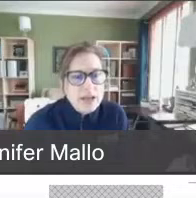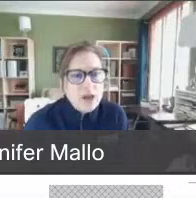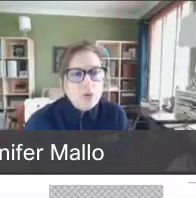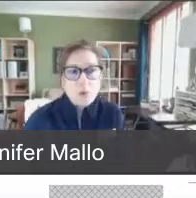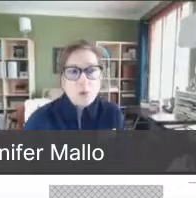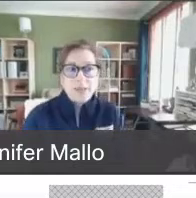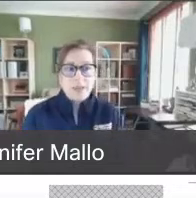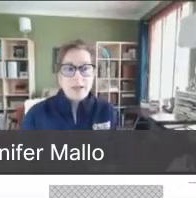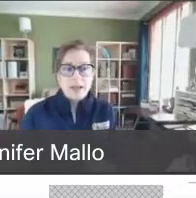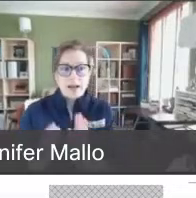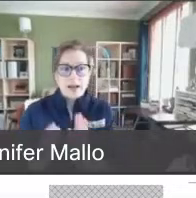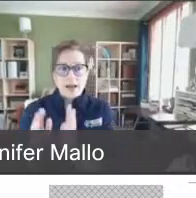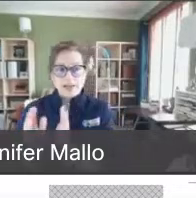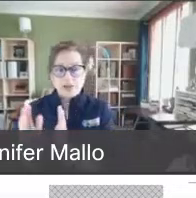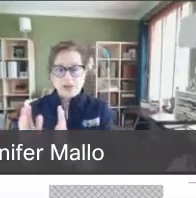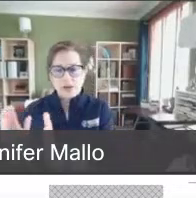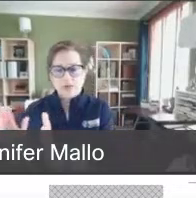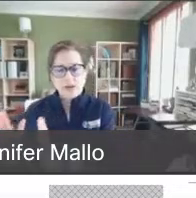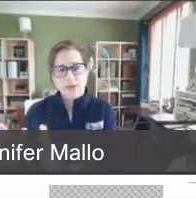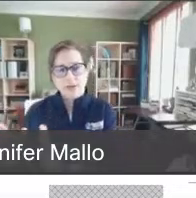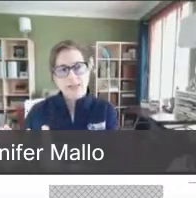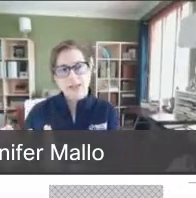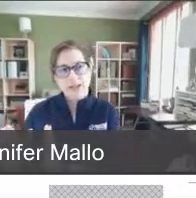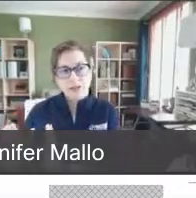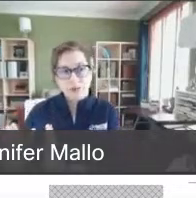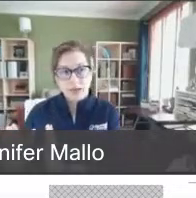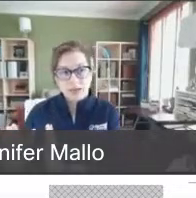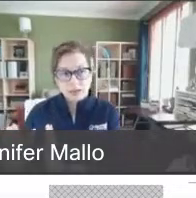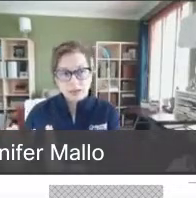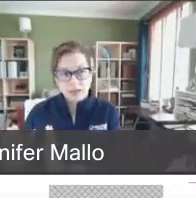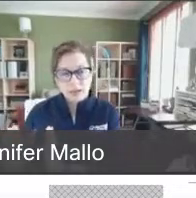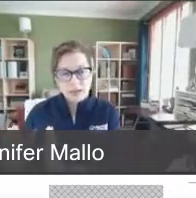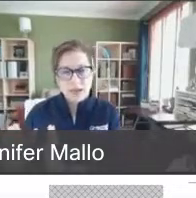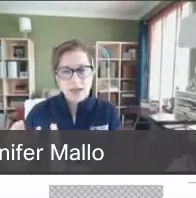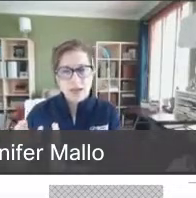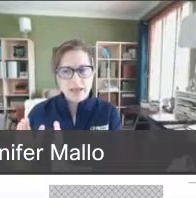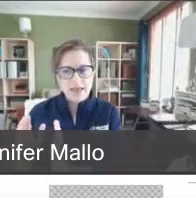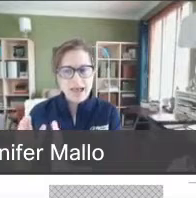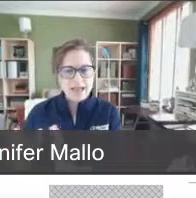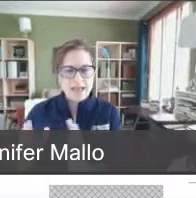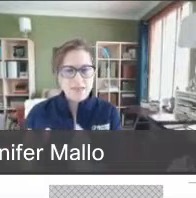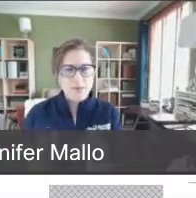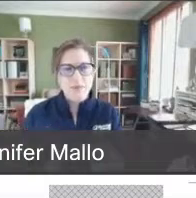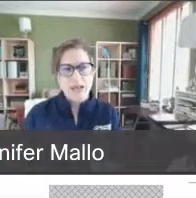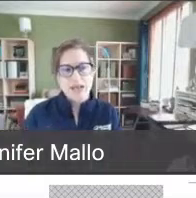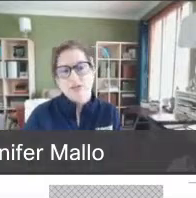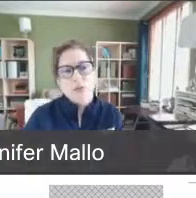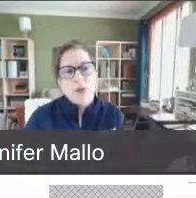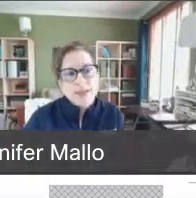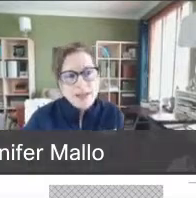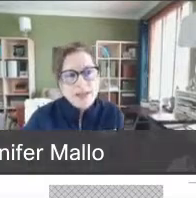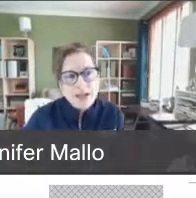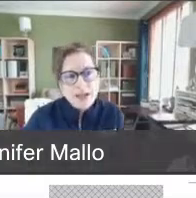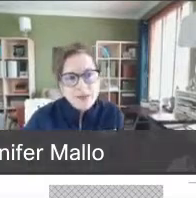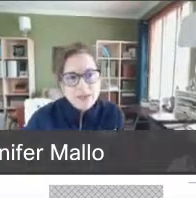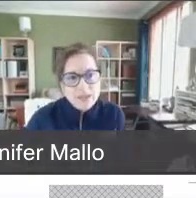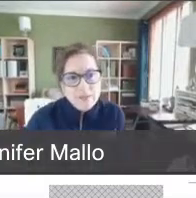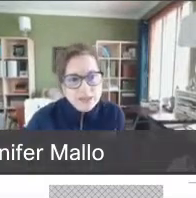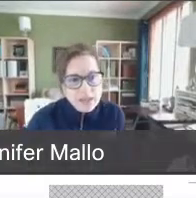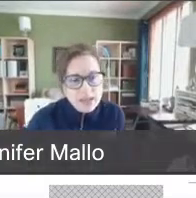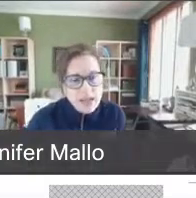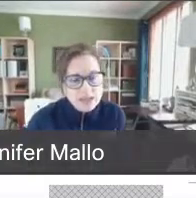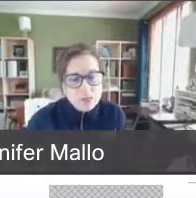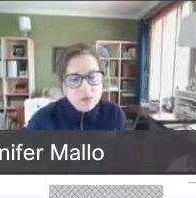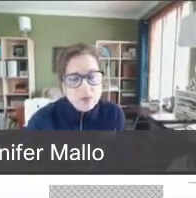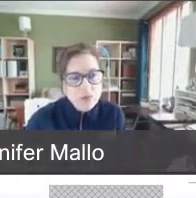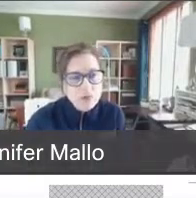And so for us to have not received that grant, that it remains for us an unfunded